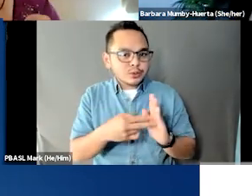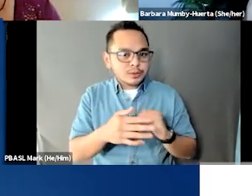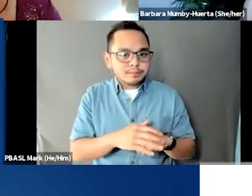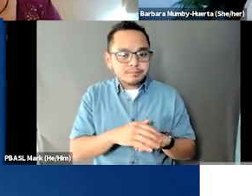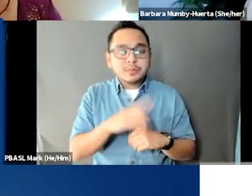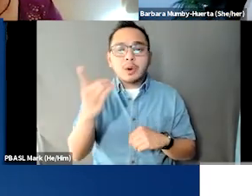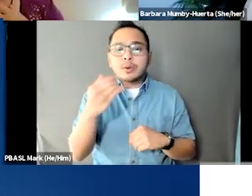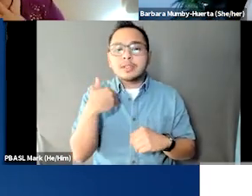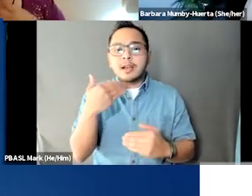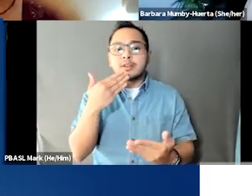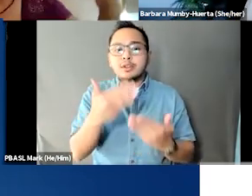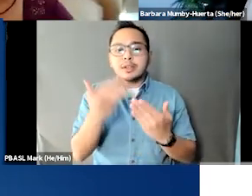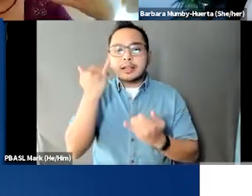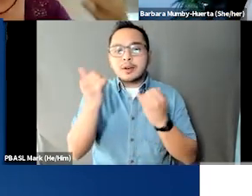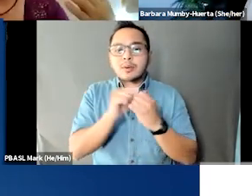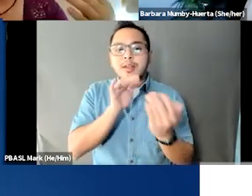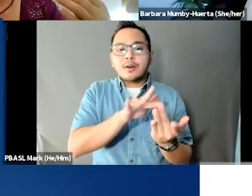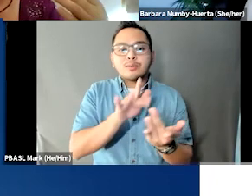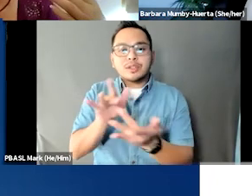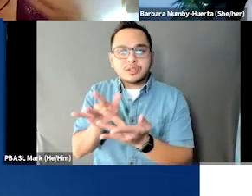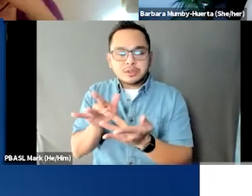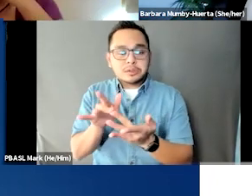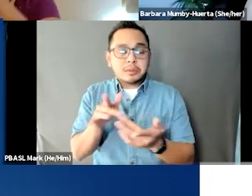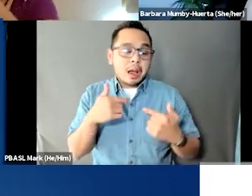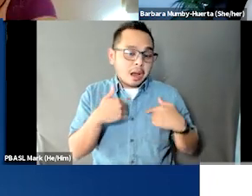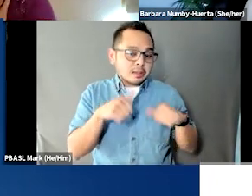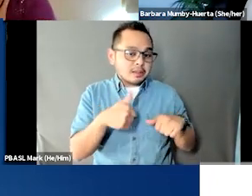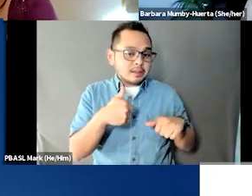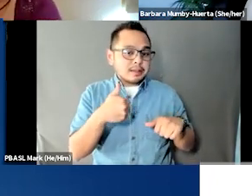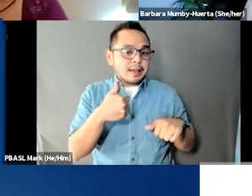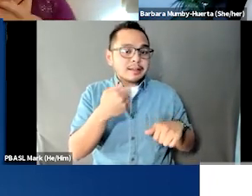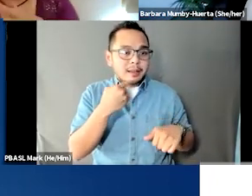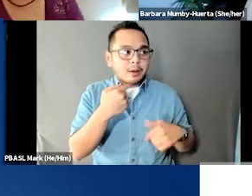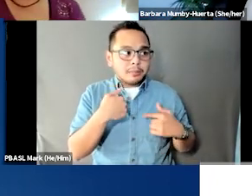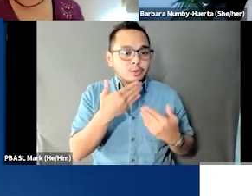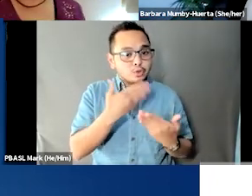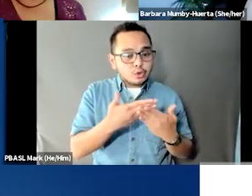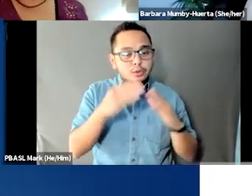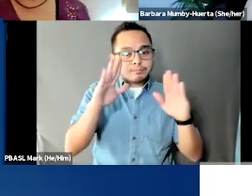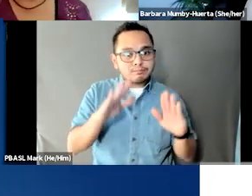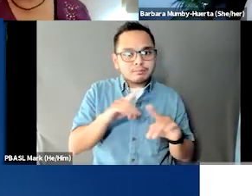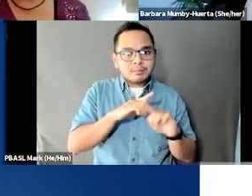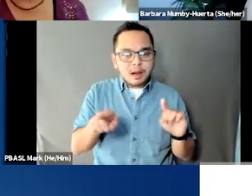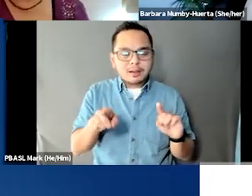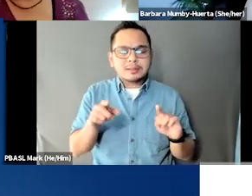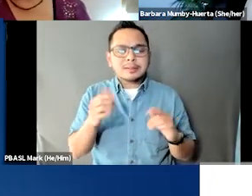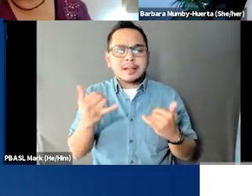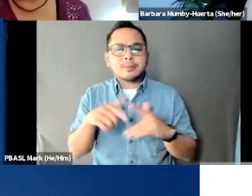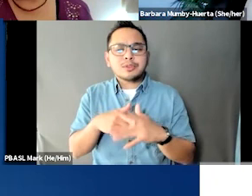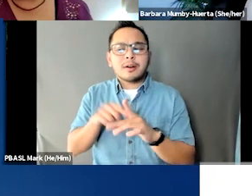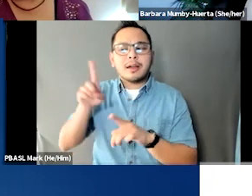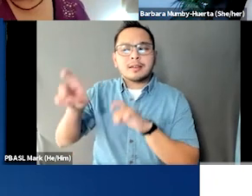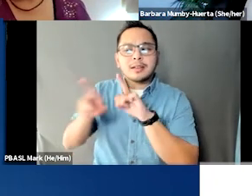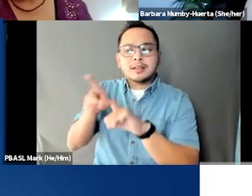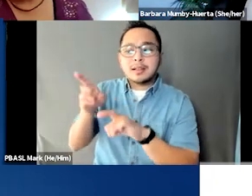put credibility, because I can say how great we are, and I could do all this talking, but I'm starting to ask the alumni to